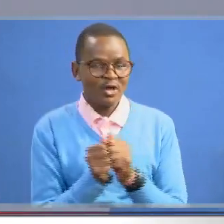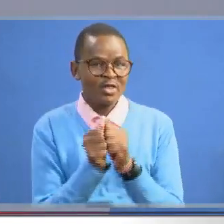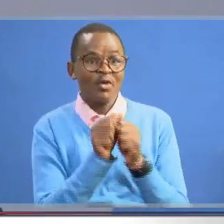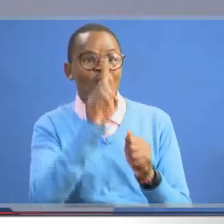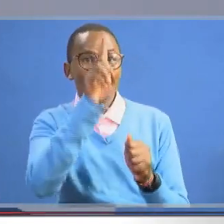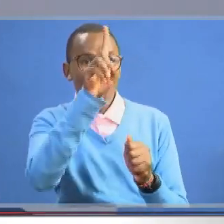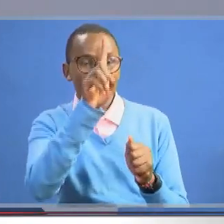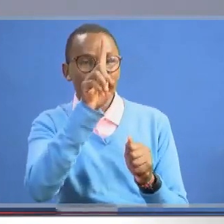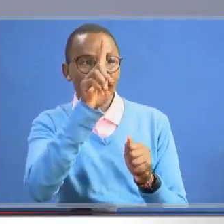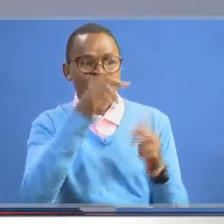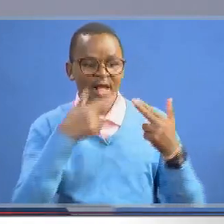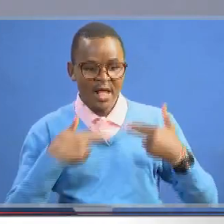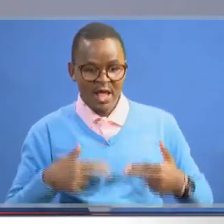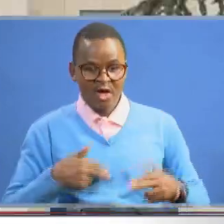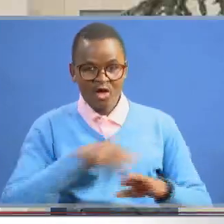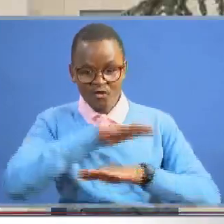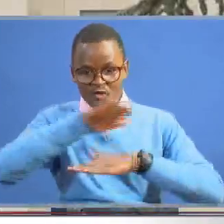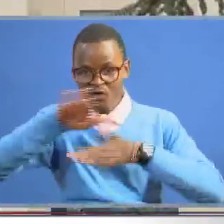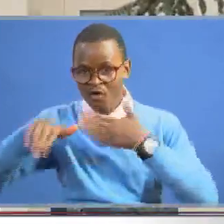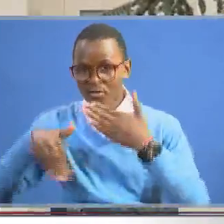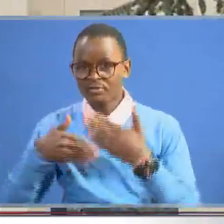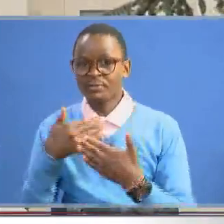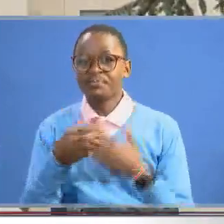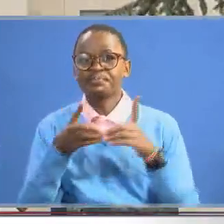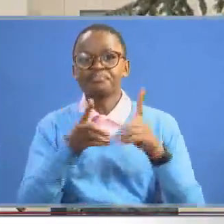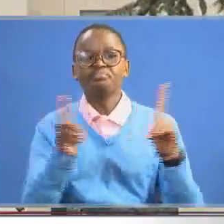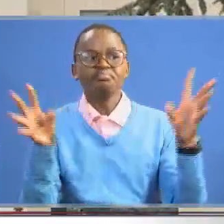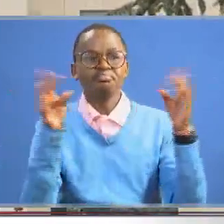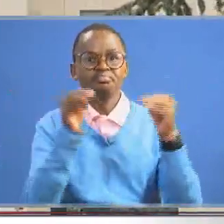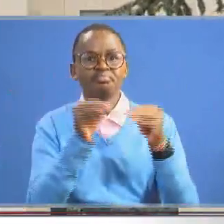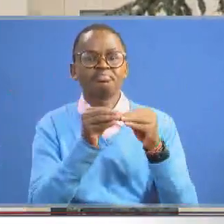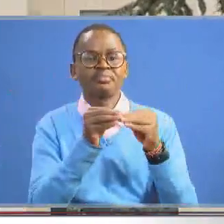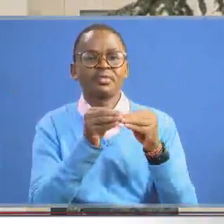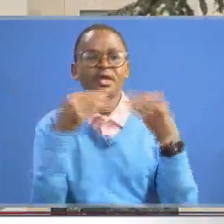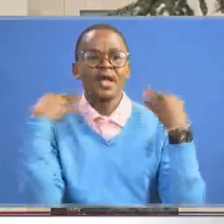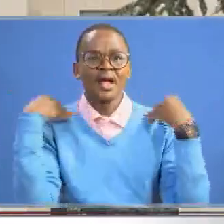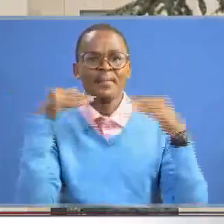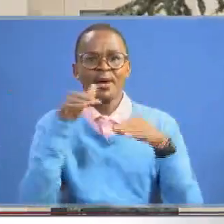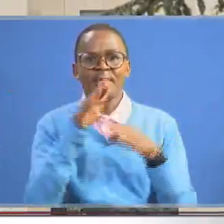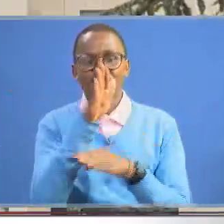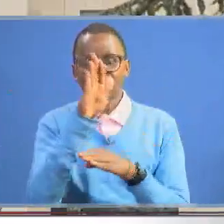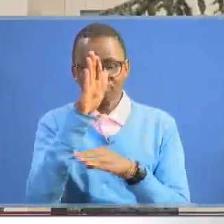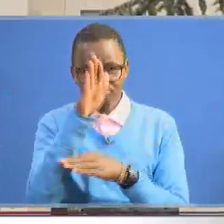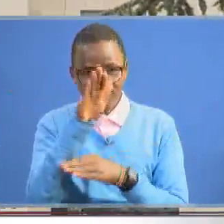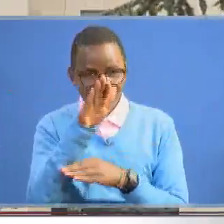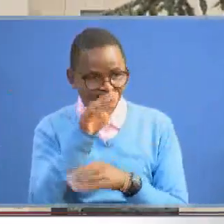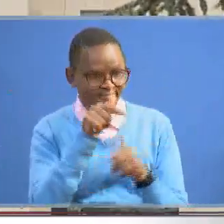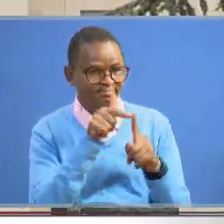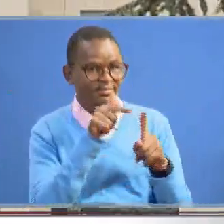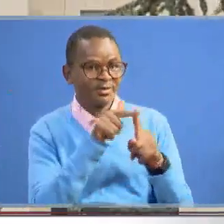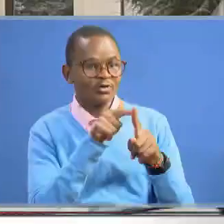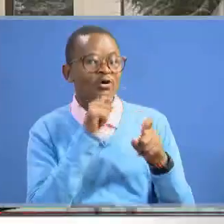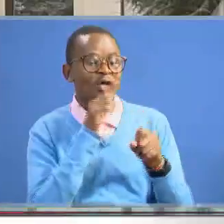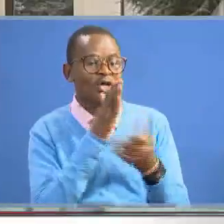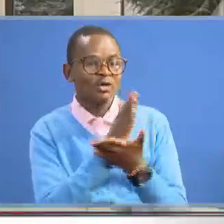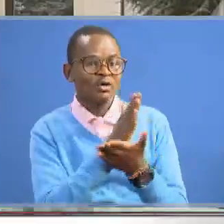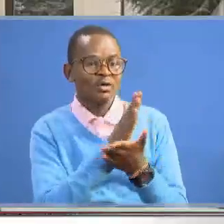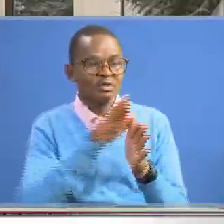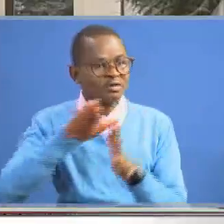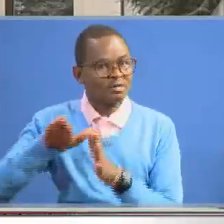cry: health for all. During the meeting, participants were urged to endorse actions that will ensure no